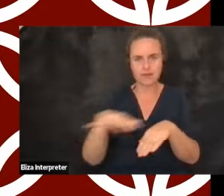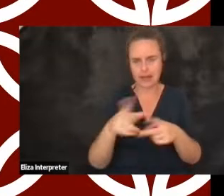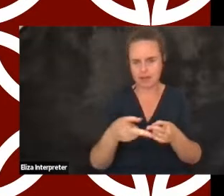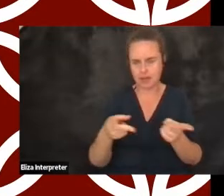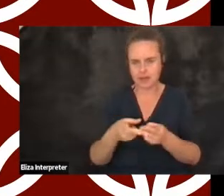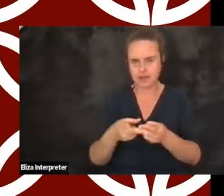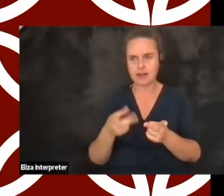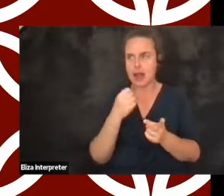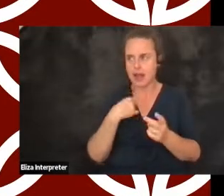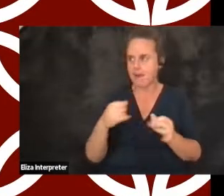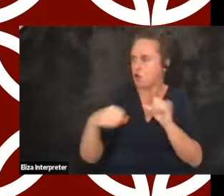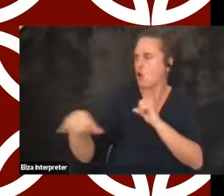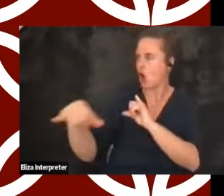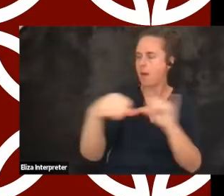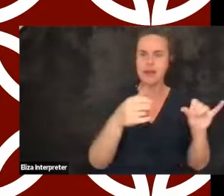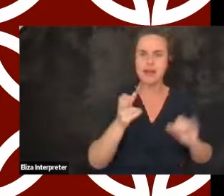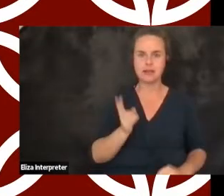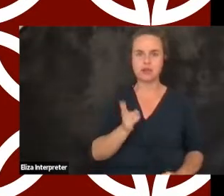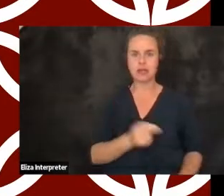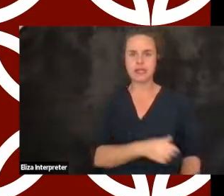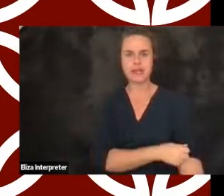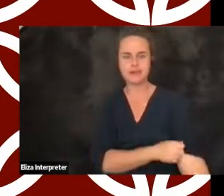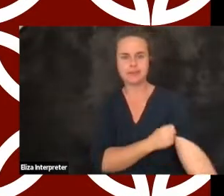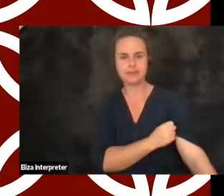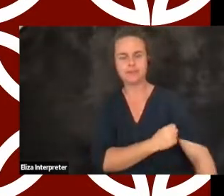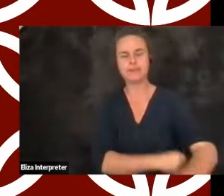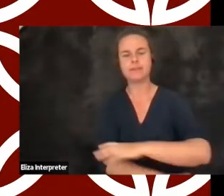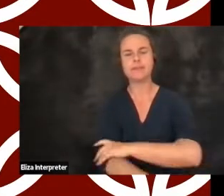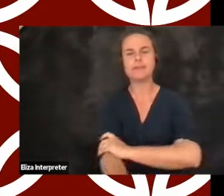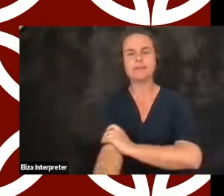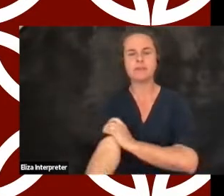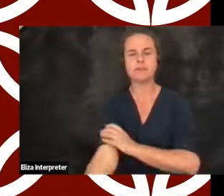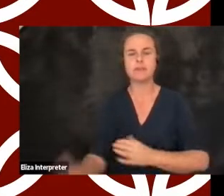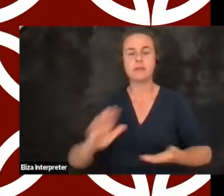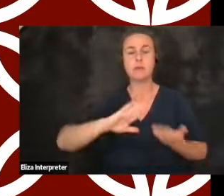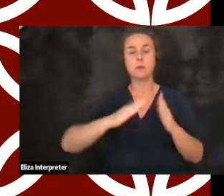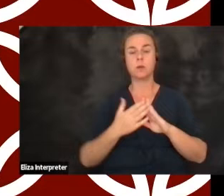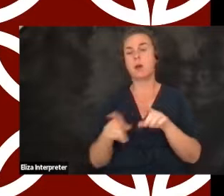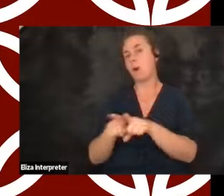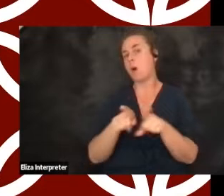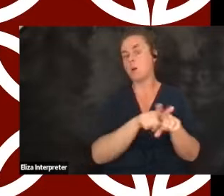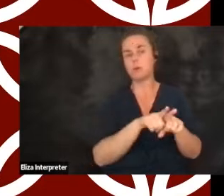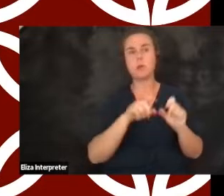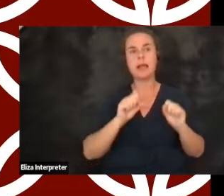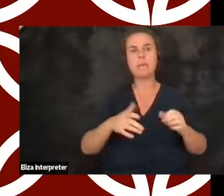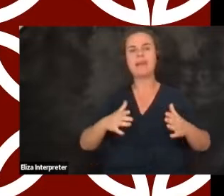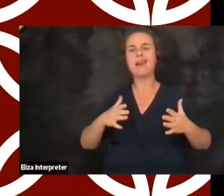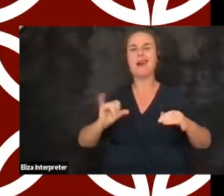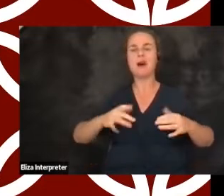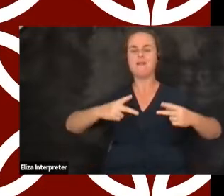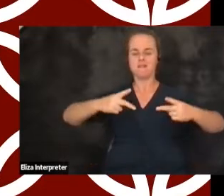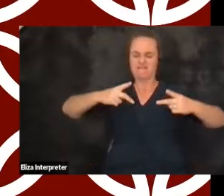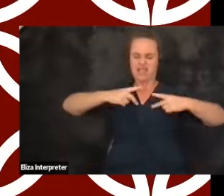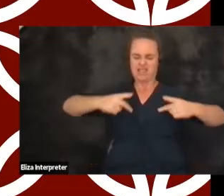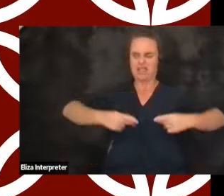common history. And community can also be about the physicality of the place, the